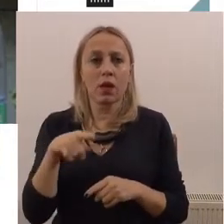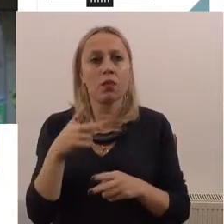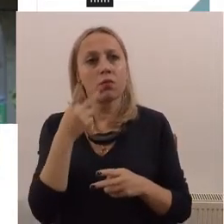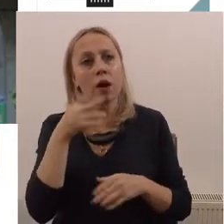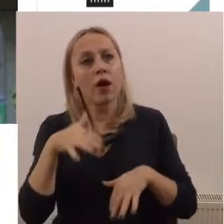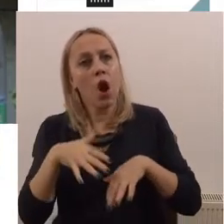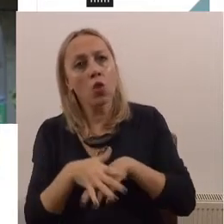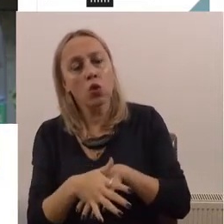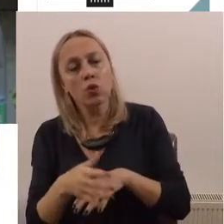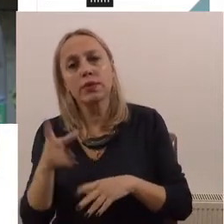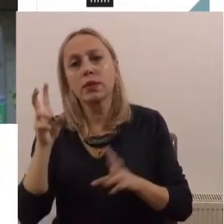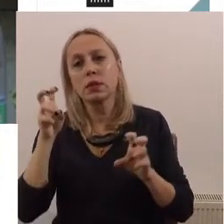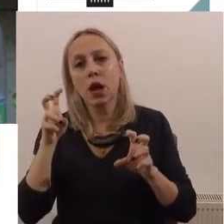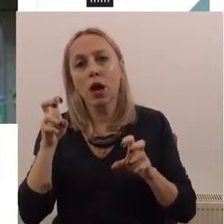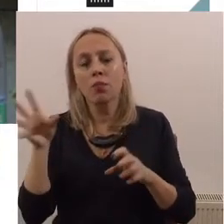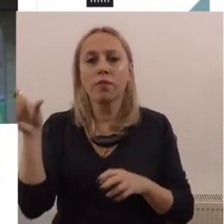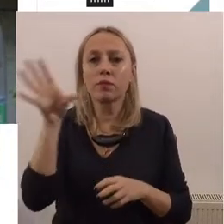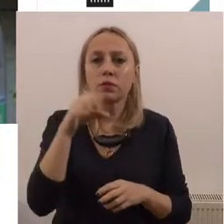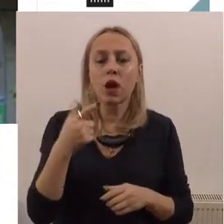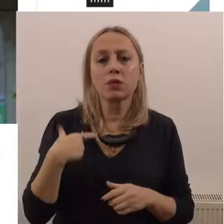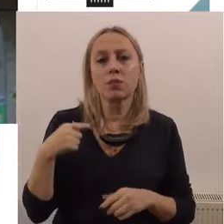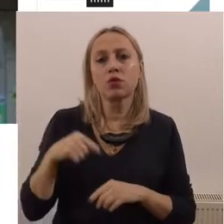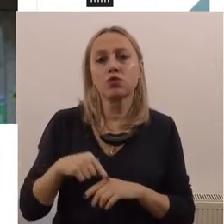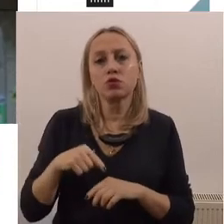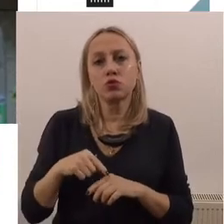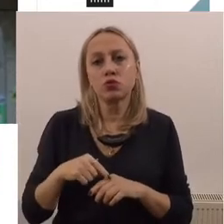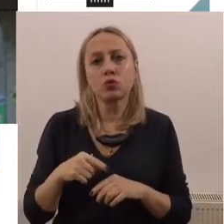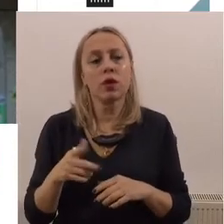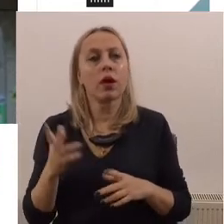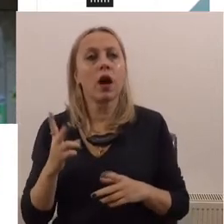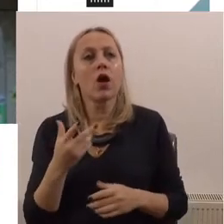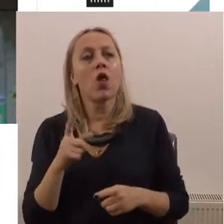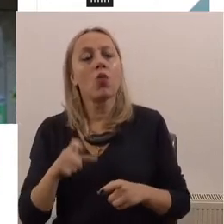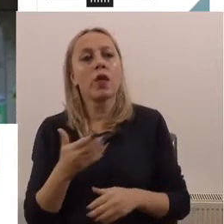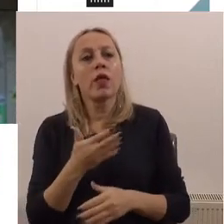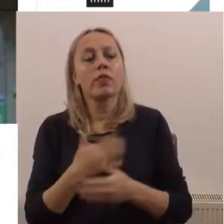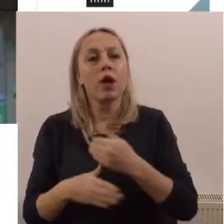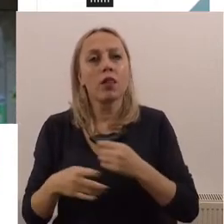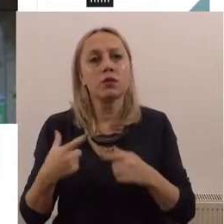people living in Vyksa, well, how they felt about